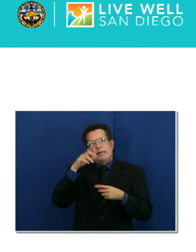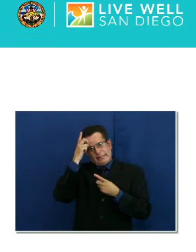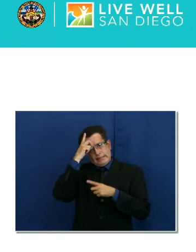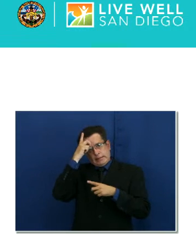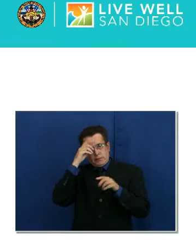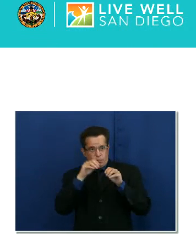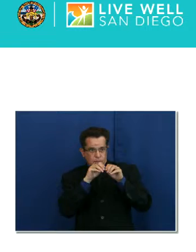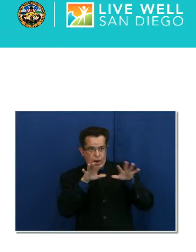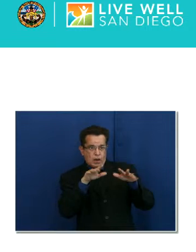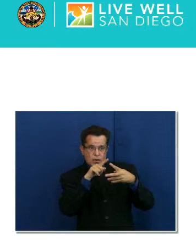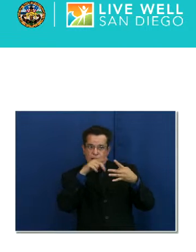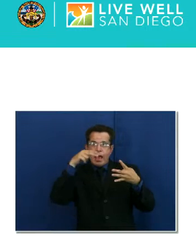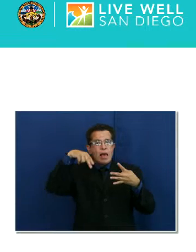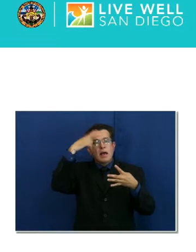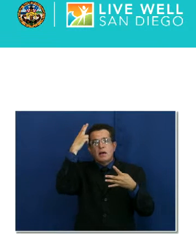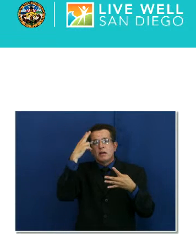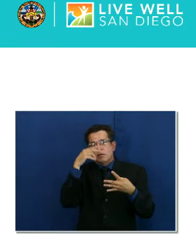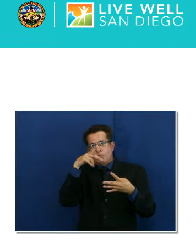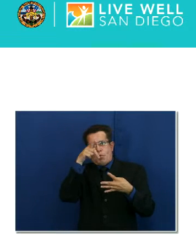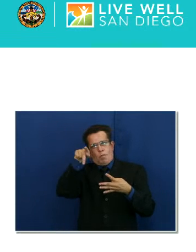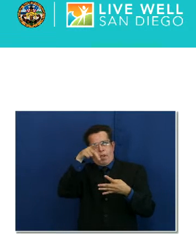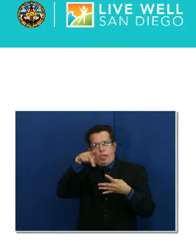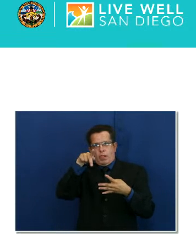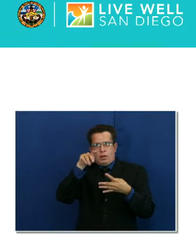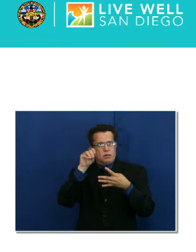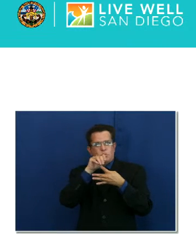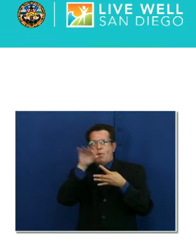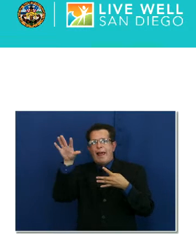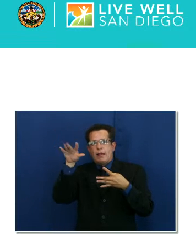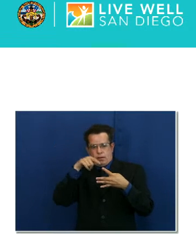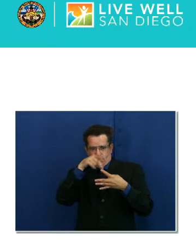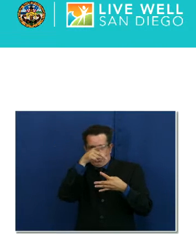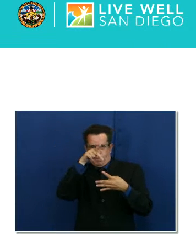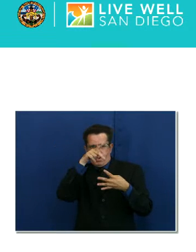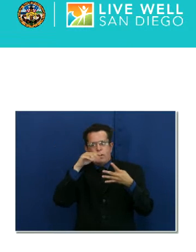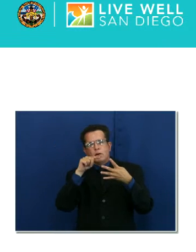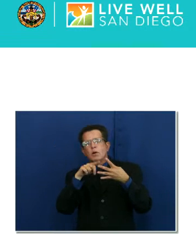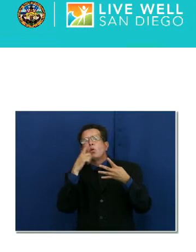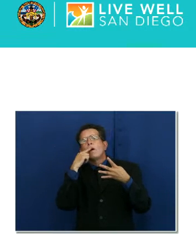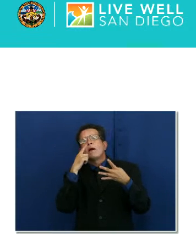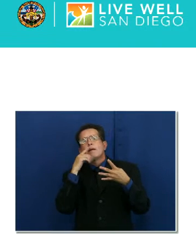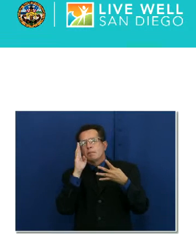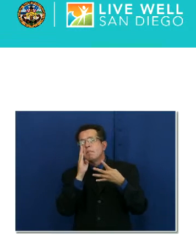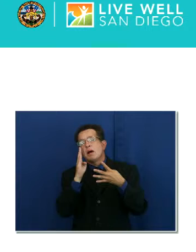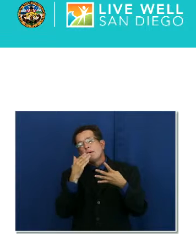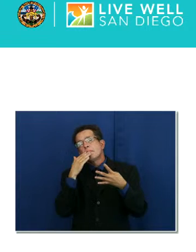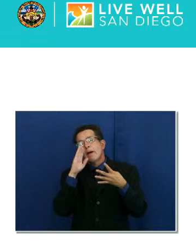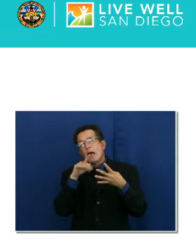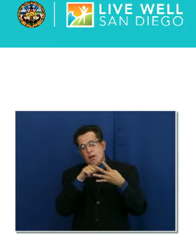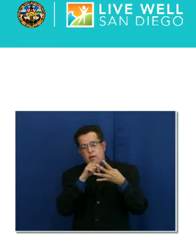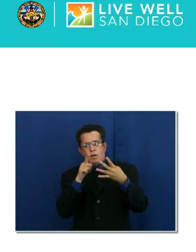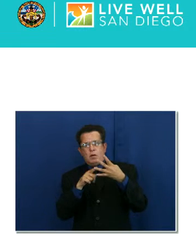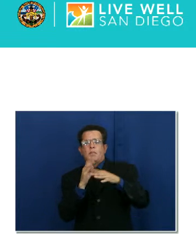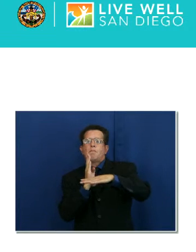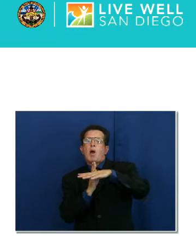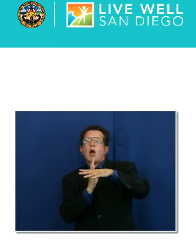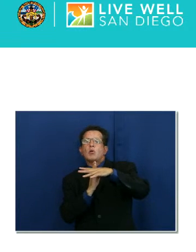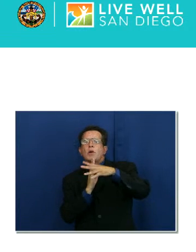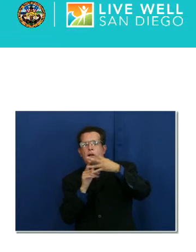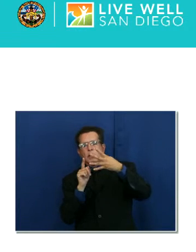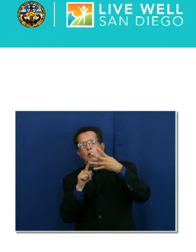from widespread, representing the purple tier, substantial, which is the red tier, moderate, which is the